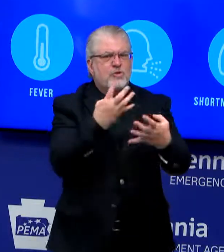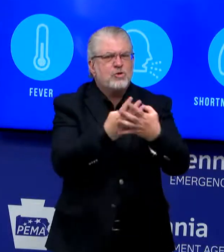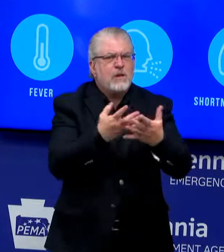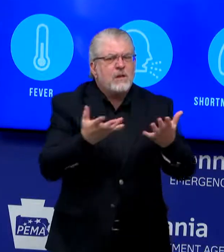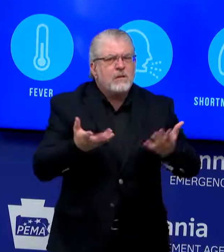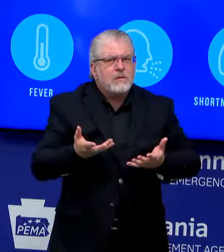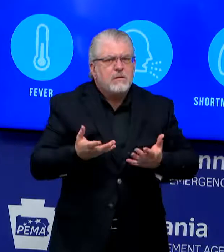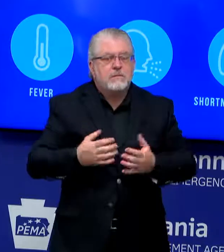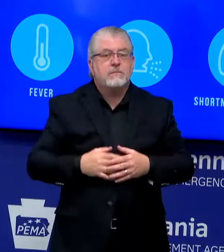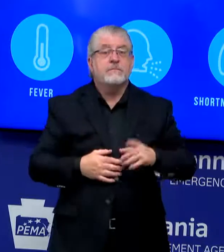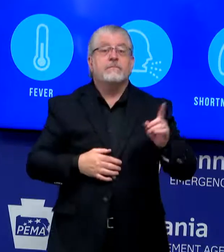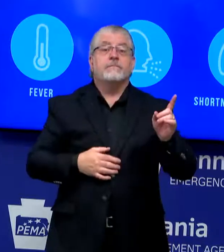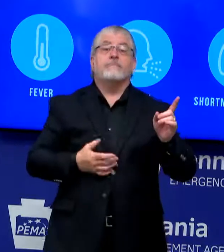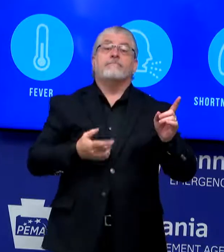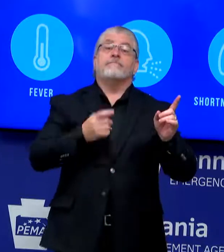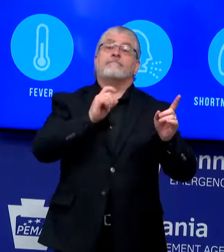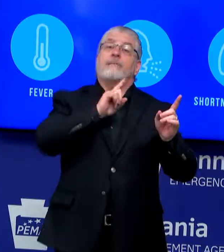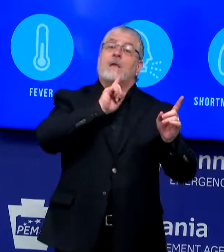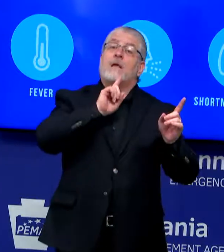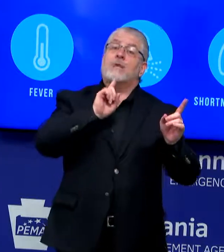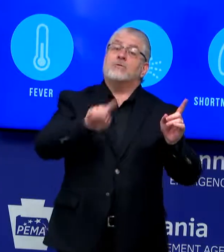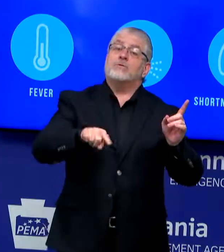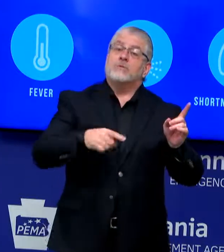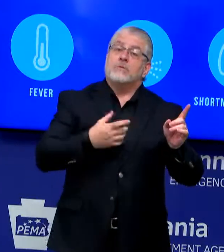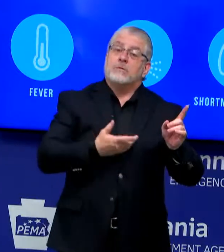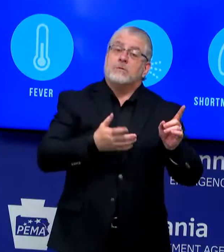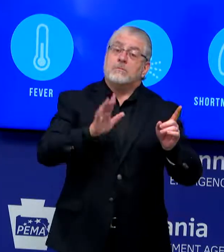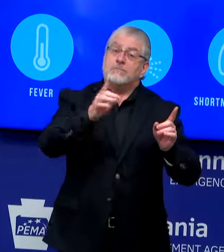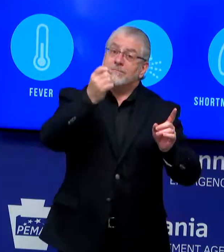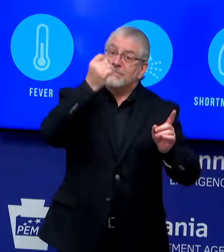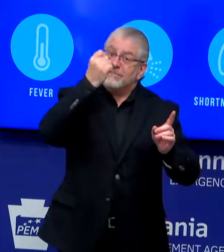to administer the system where people